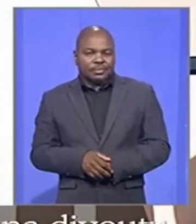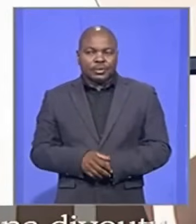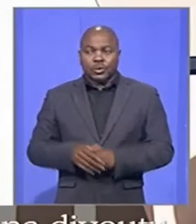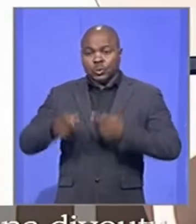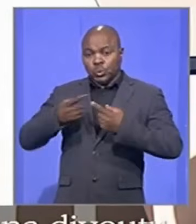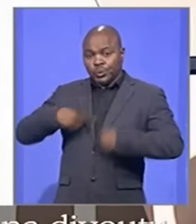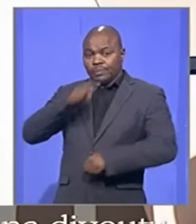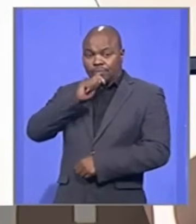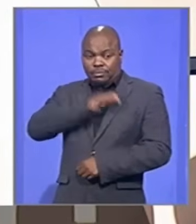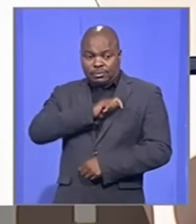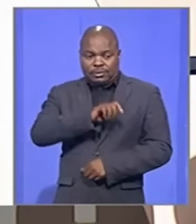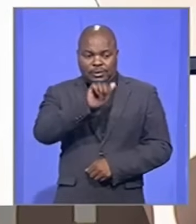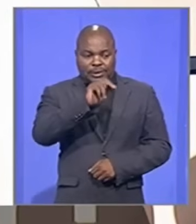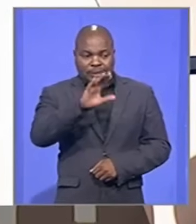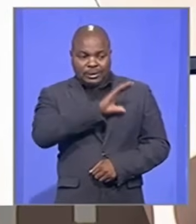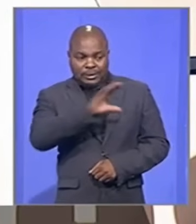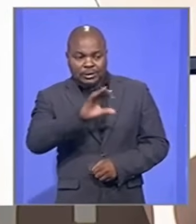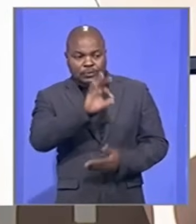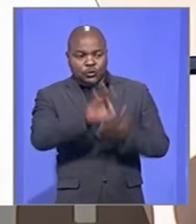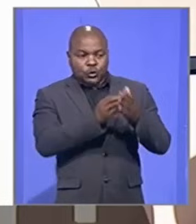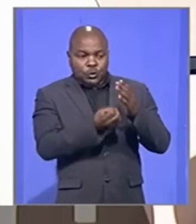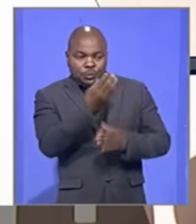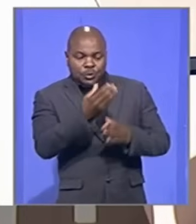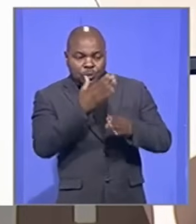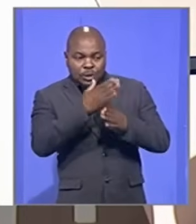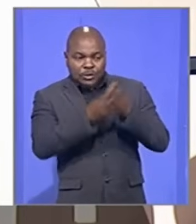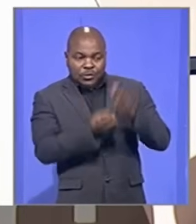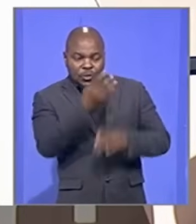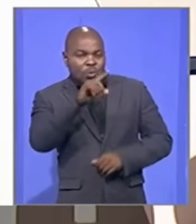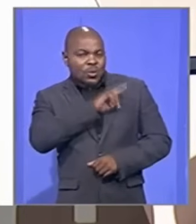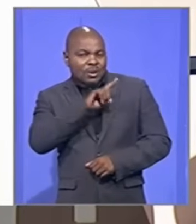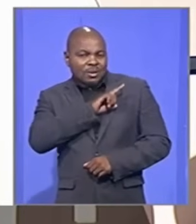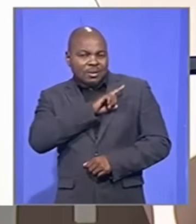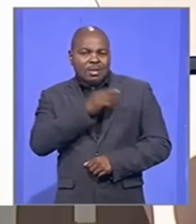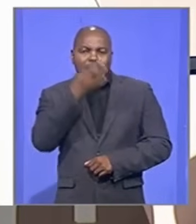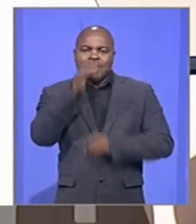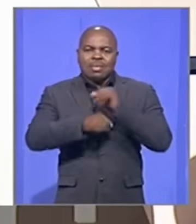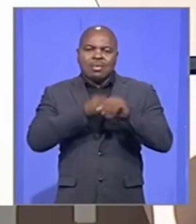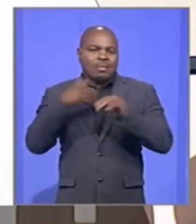create jobs after they failed in the last 30 years?